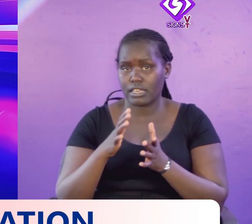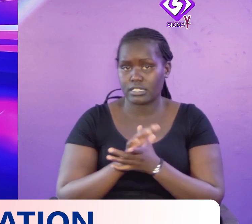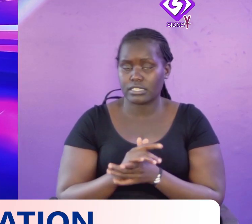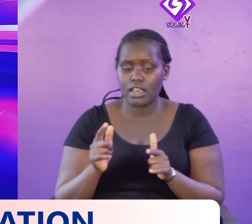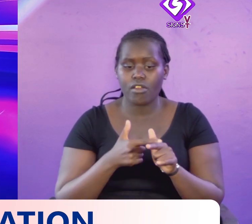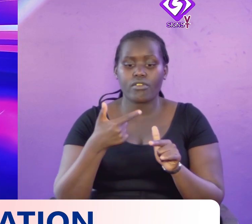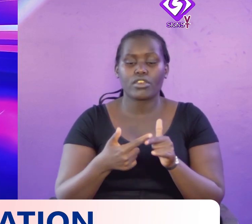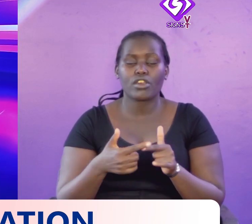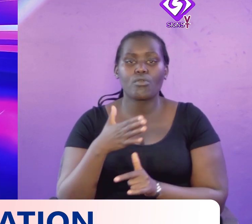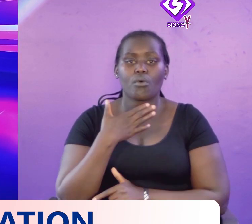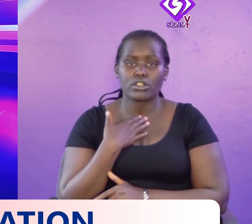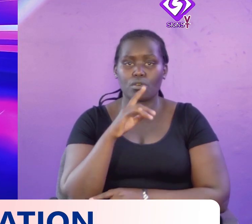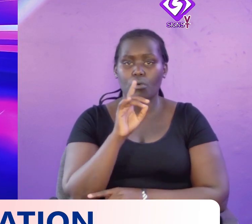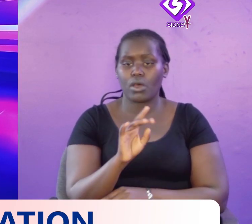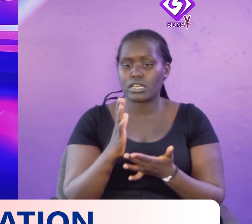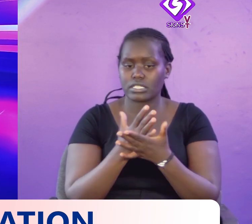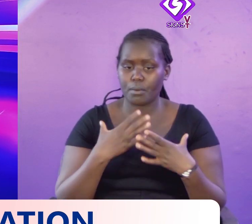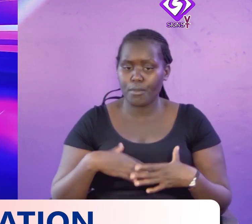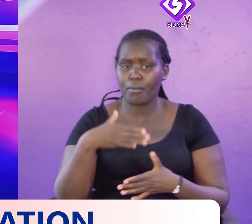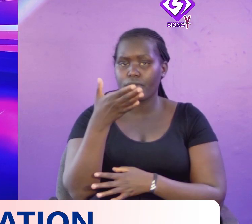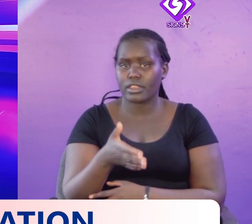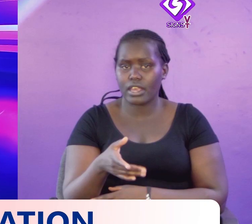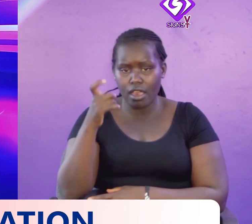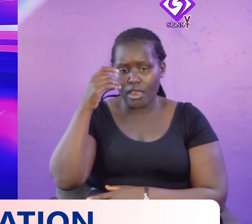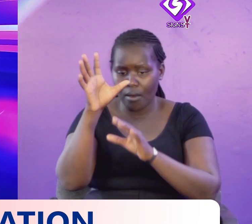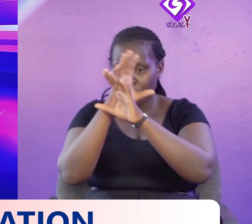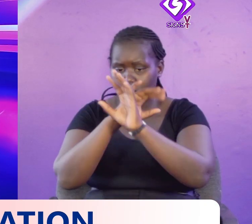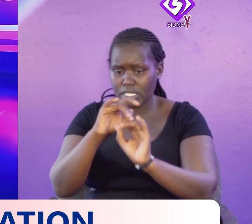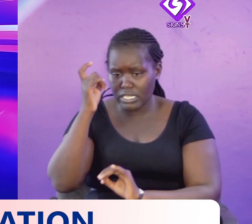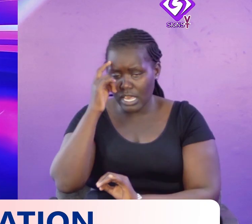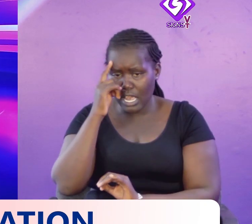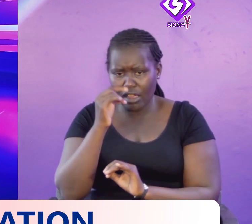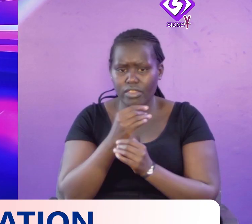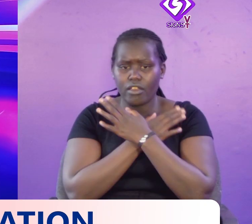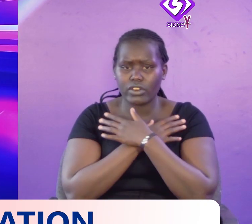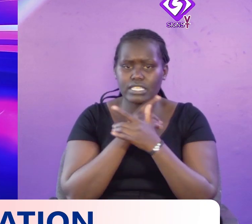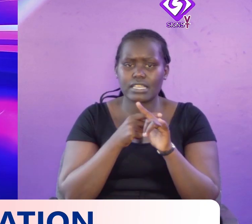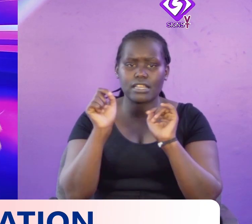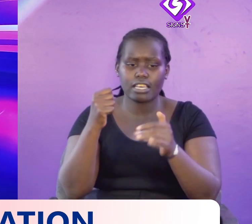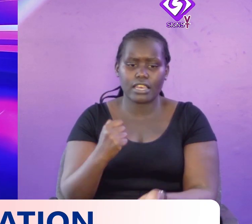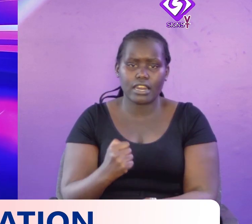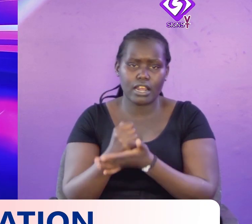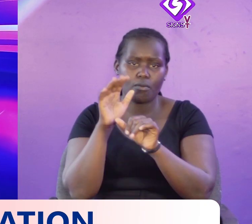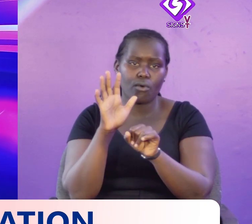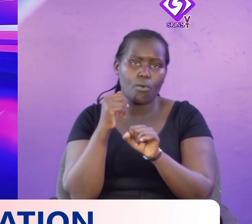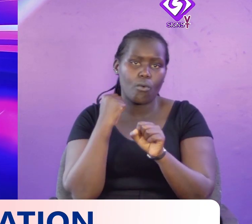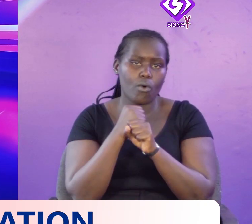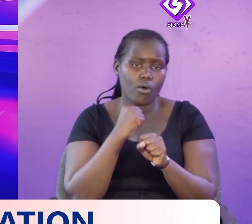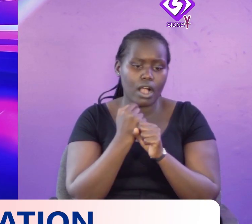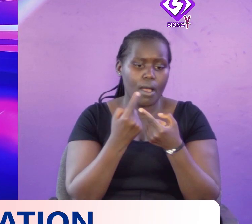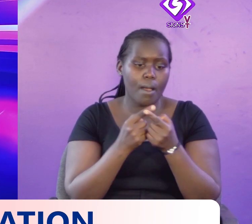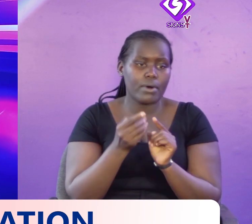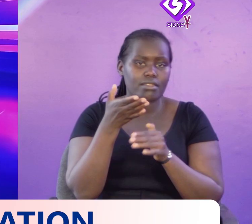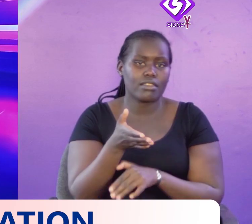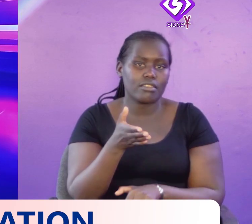then you want to some people are there, the president is thinking that they're friends, they can help him work. Yes. Kumbe they've just positioned themselves there to